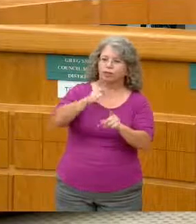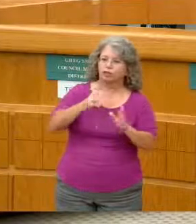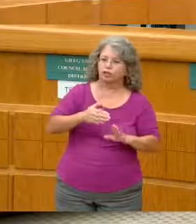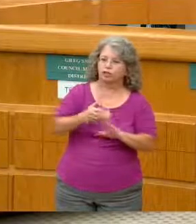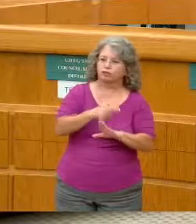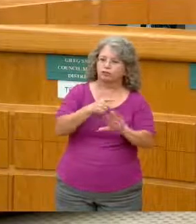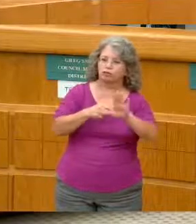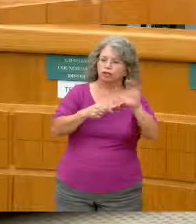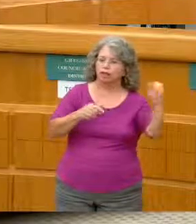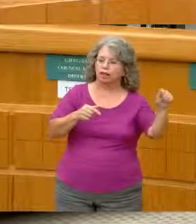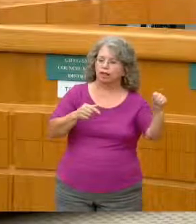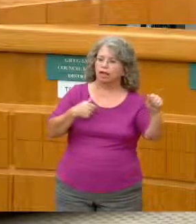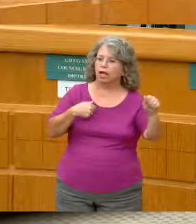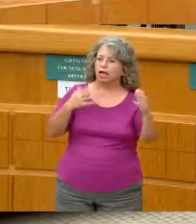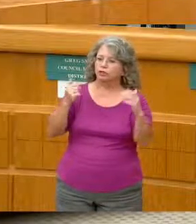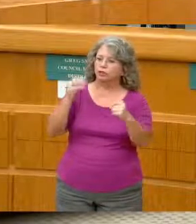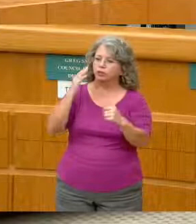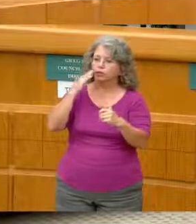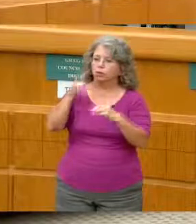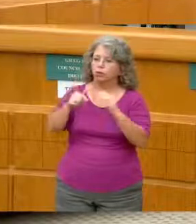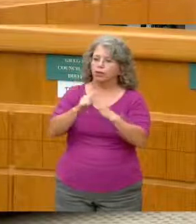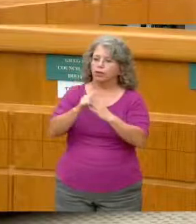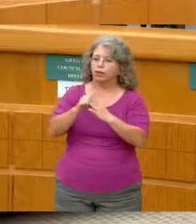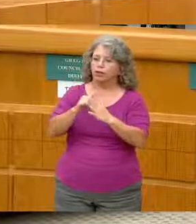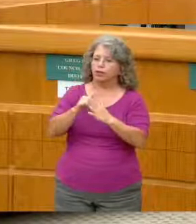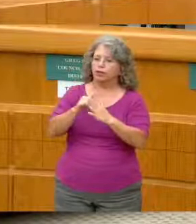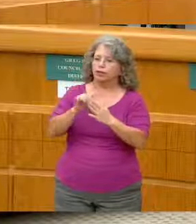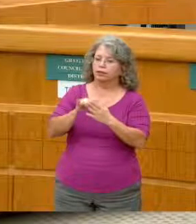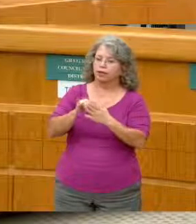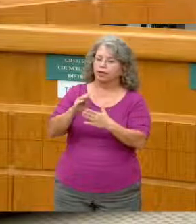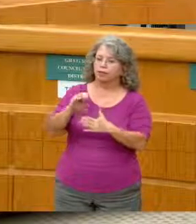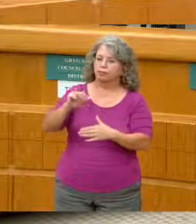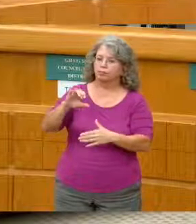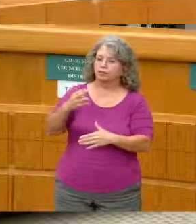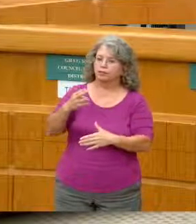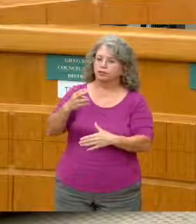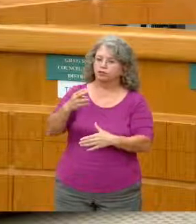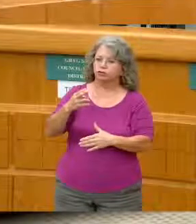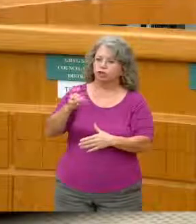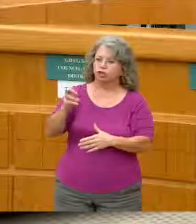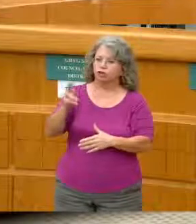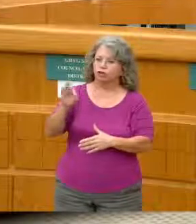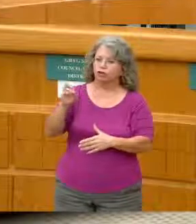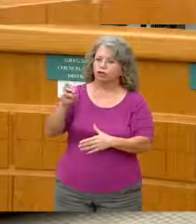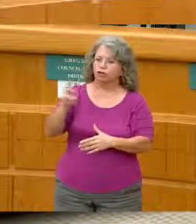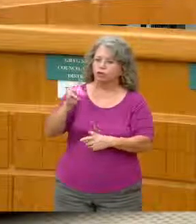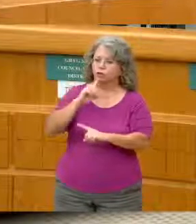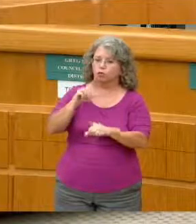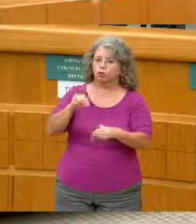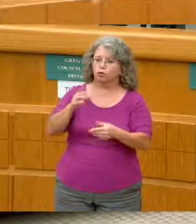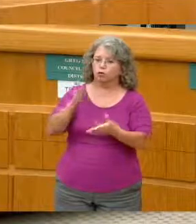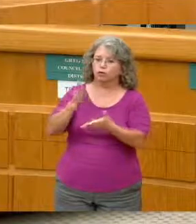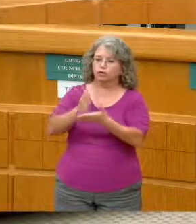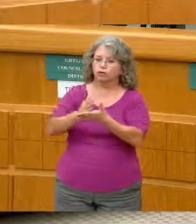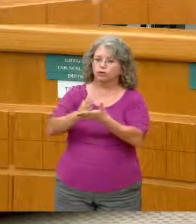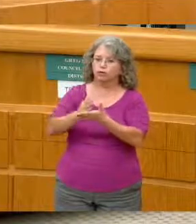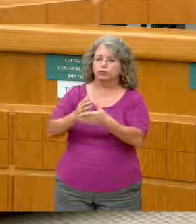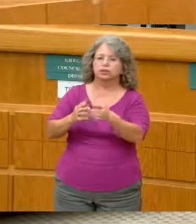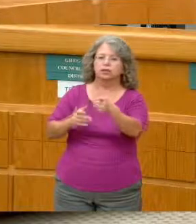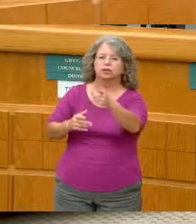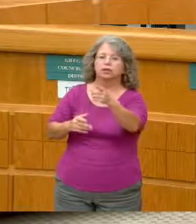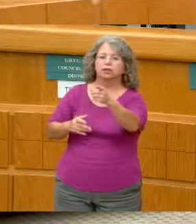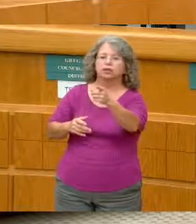Wish I could have grabbed the judge before she left. I just wanted to know when the rescinding of the beach curfew goes into effect, her new order. Do you have any